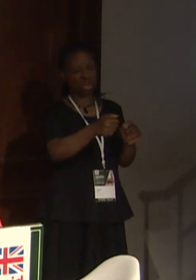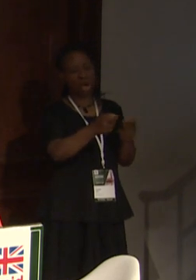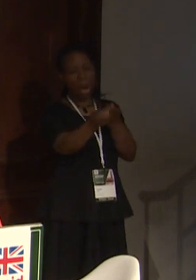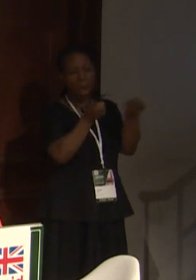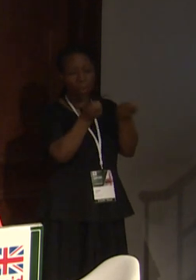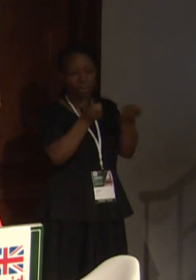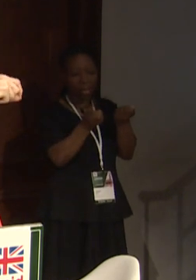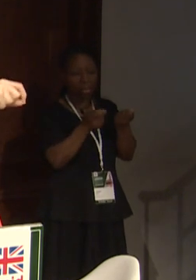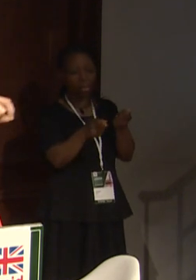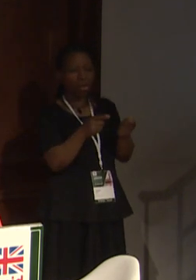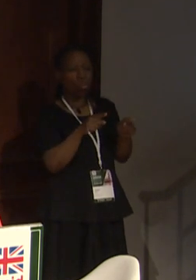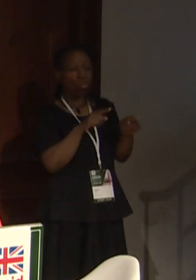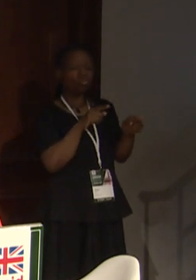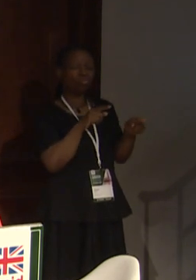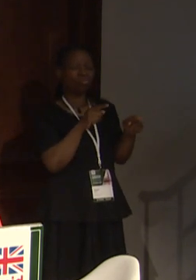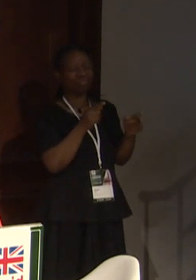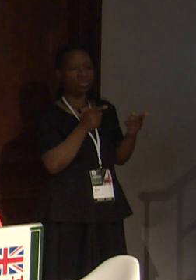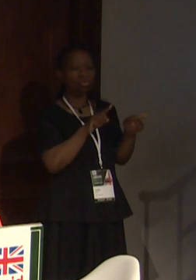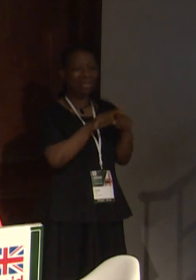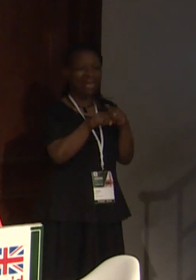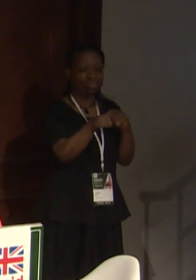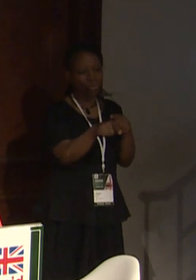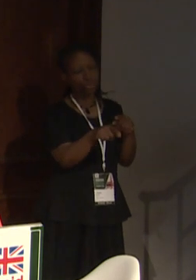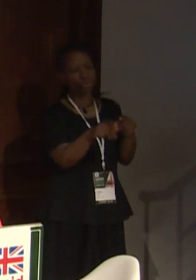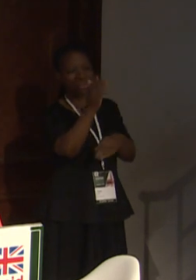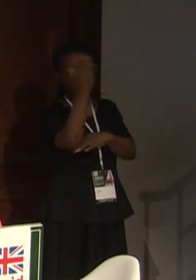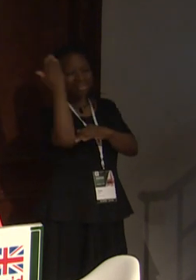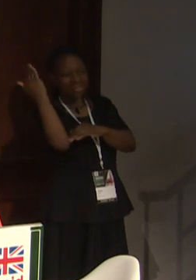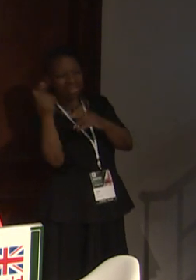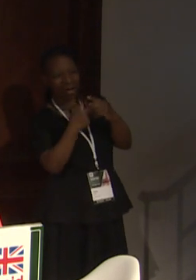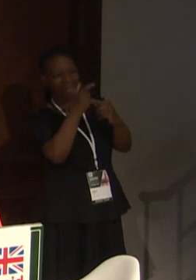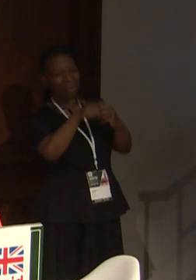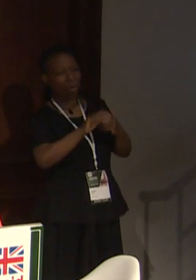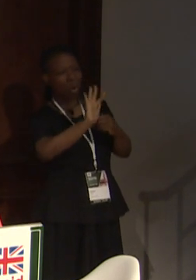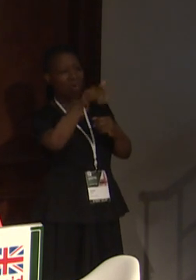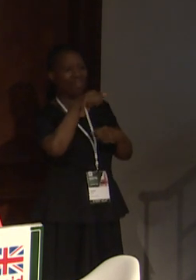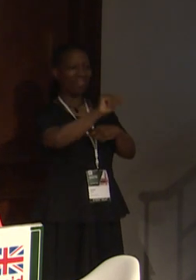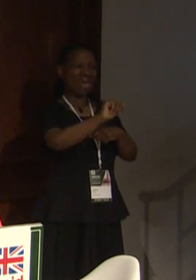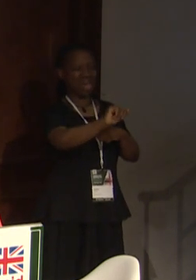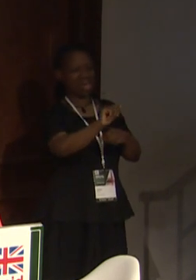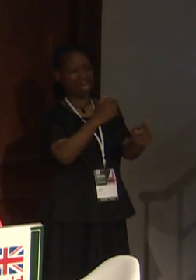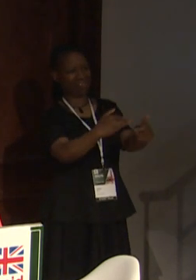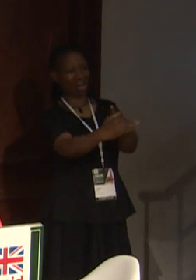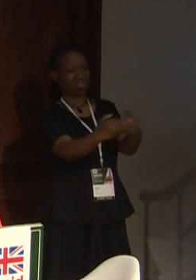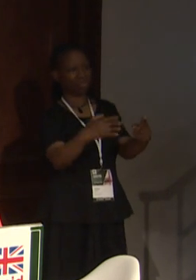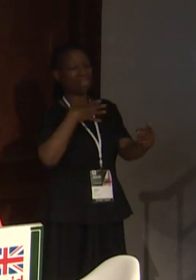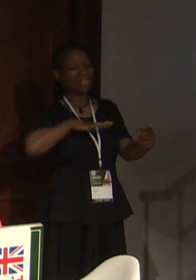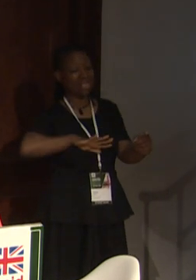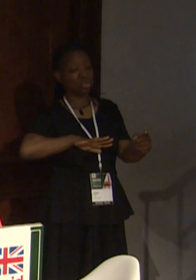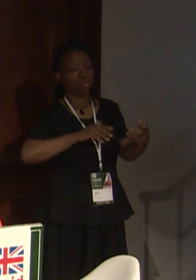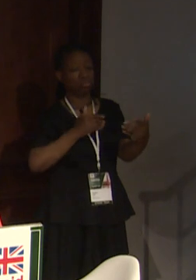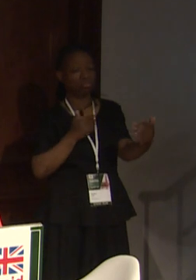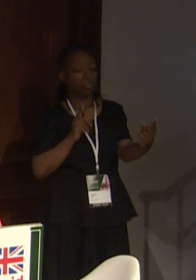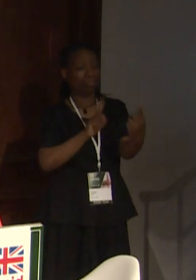Britain to lecture other people on how to treat their environment. Right? It is a shared conversation in which we acknowledge that people